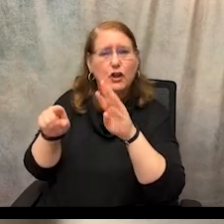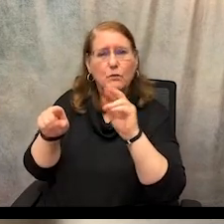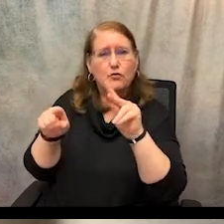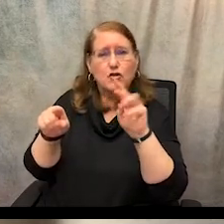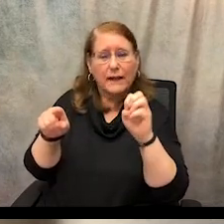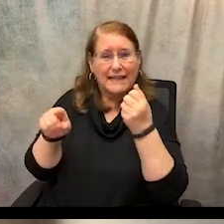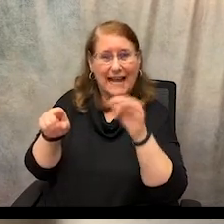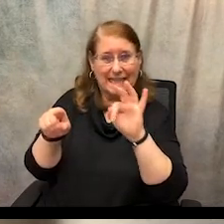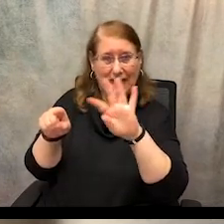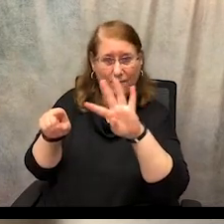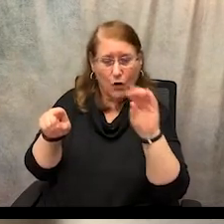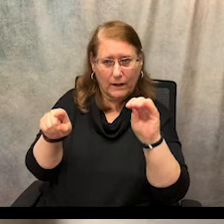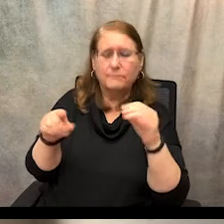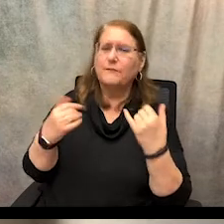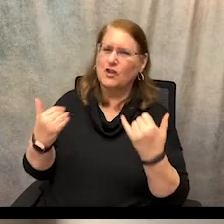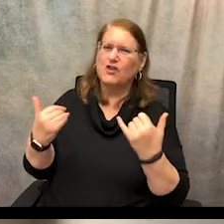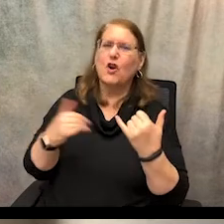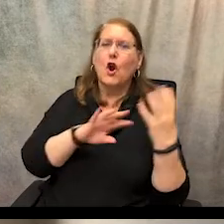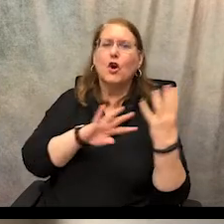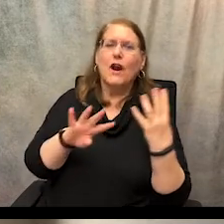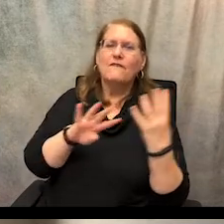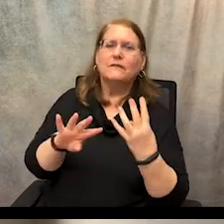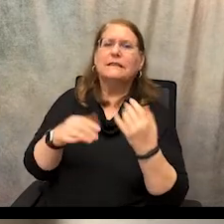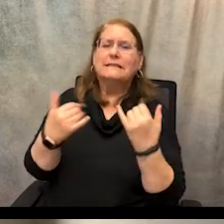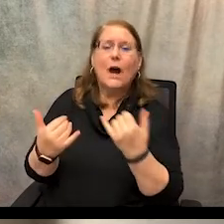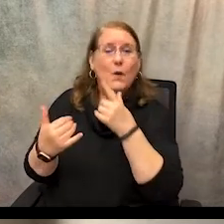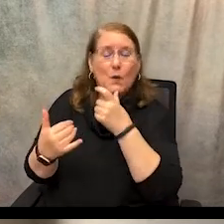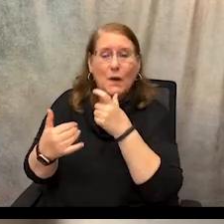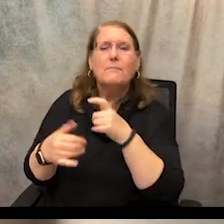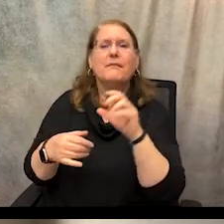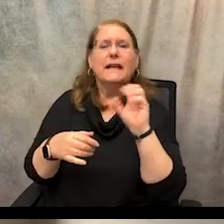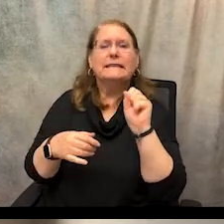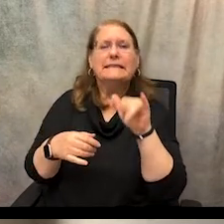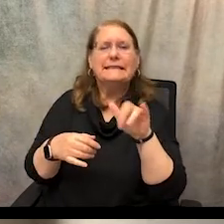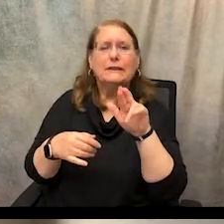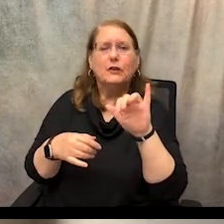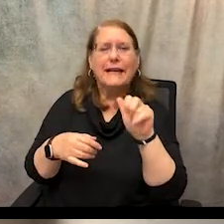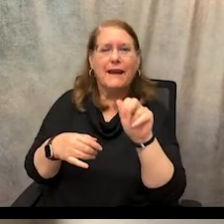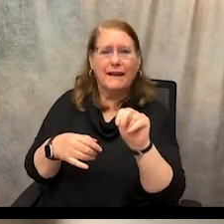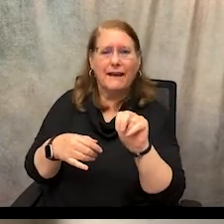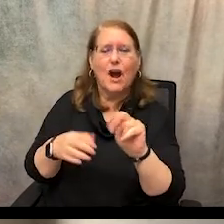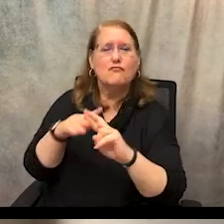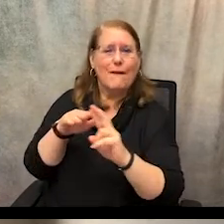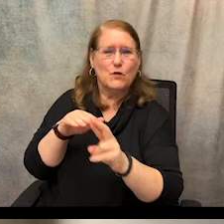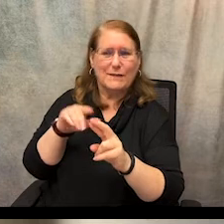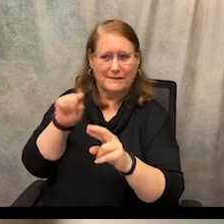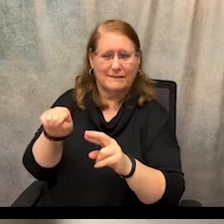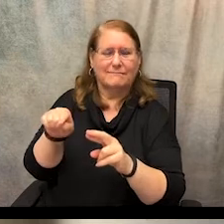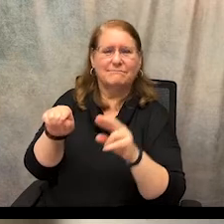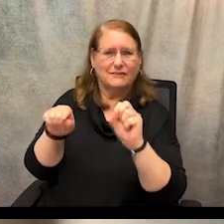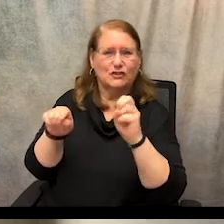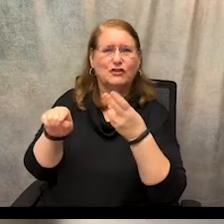And today there are the current influx of Syrian refugees to Sherbrooke as well. I thought you did